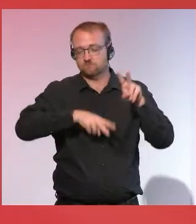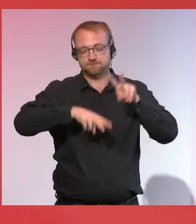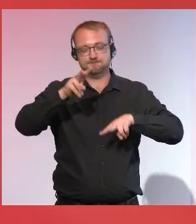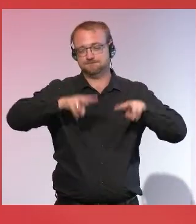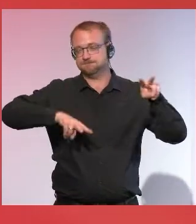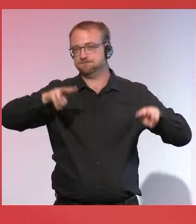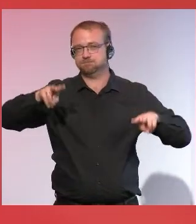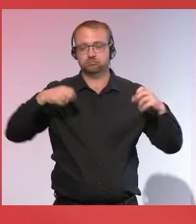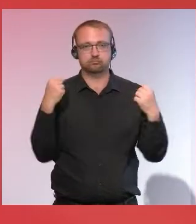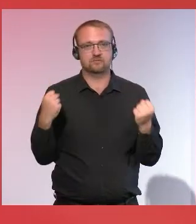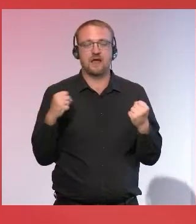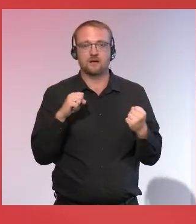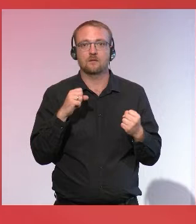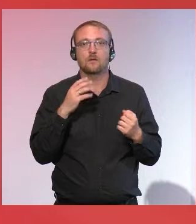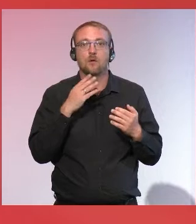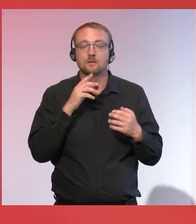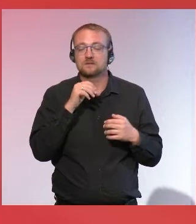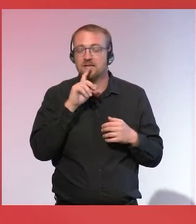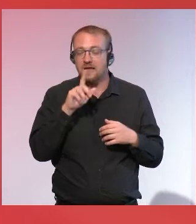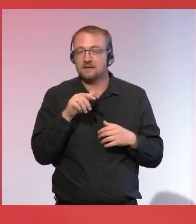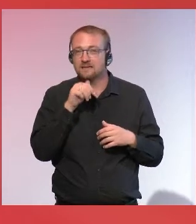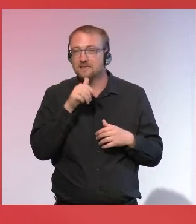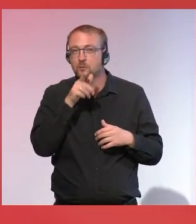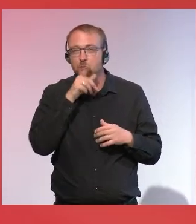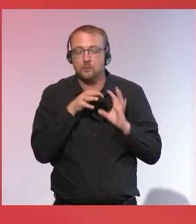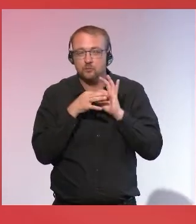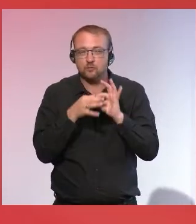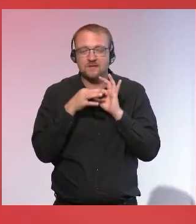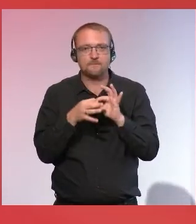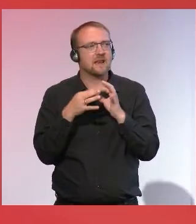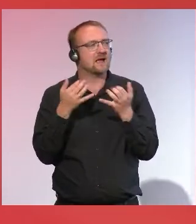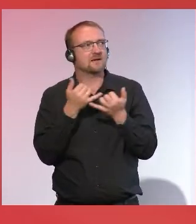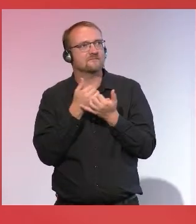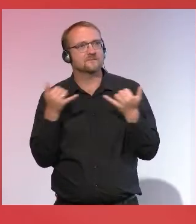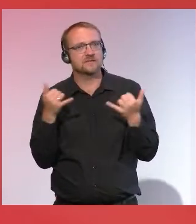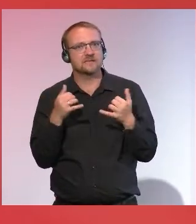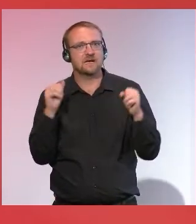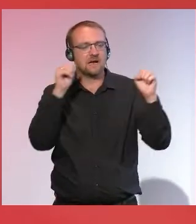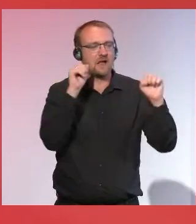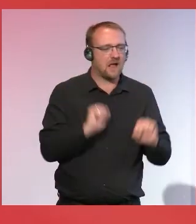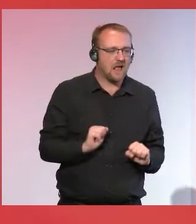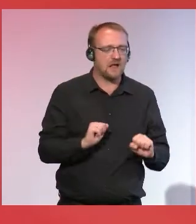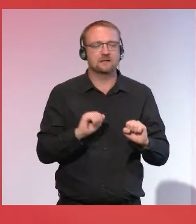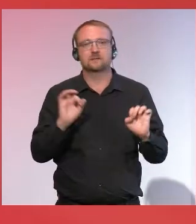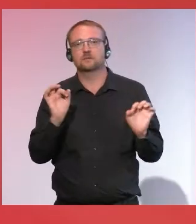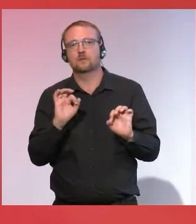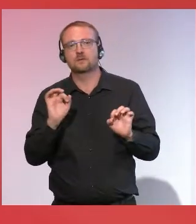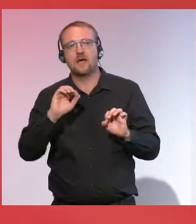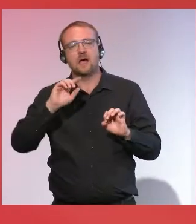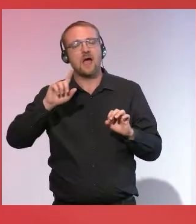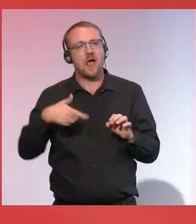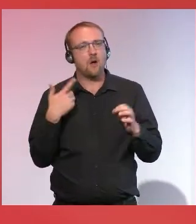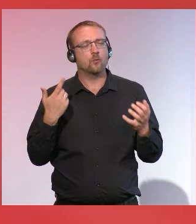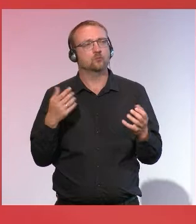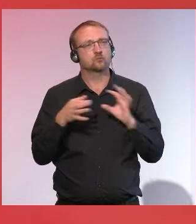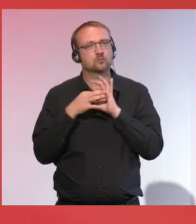to the impact of the cold, but due to the fact that in colder periods, we're all indoors more often, you get indoor crowding, and then